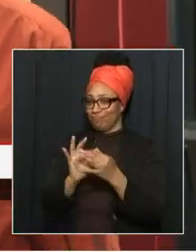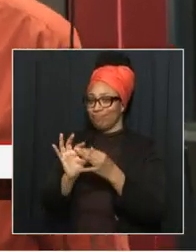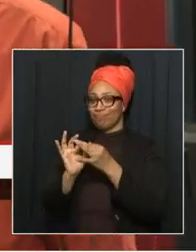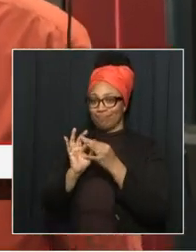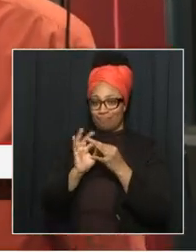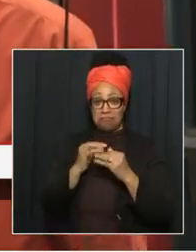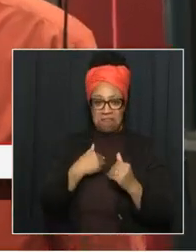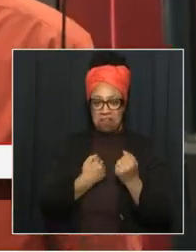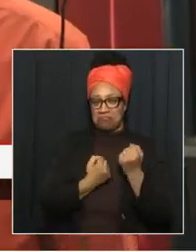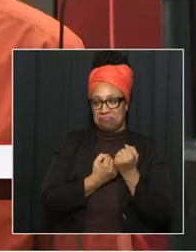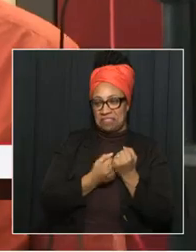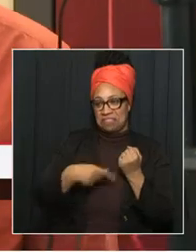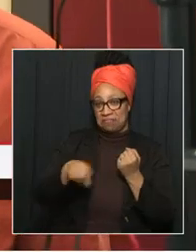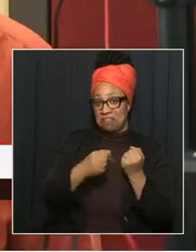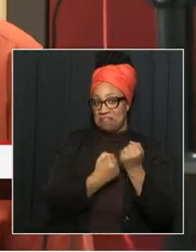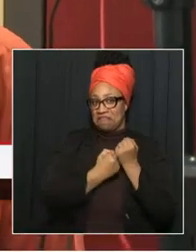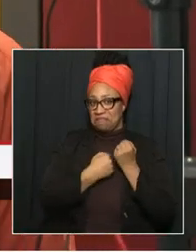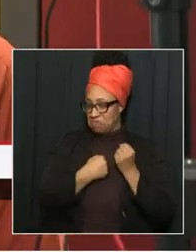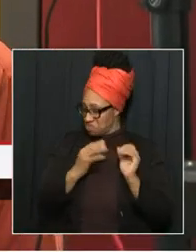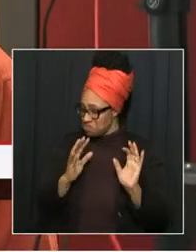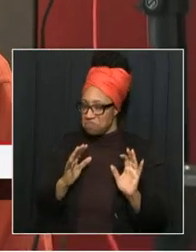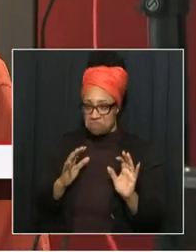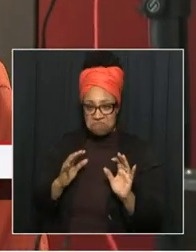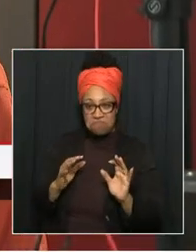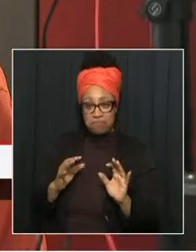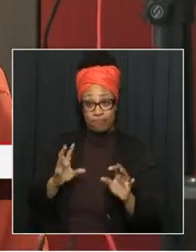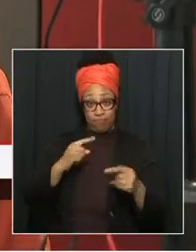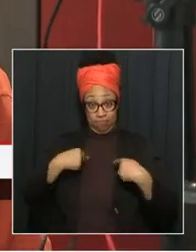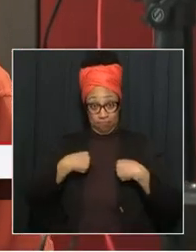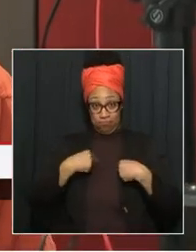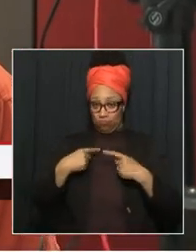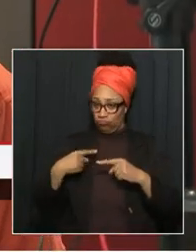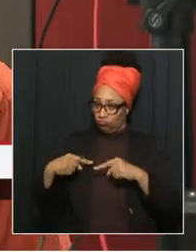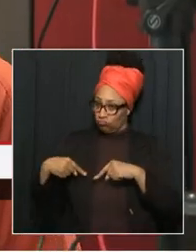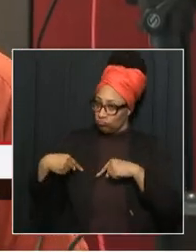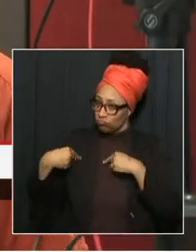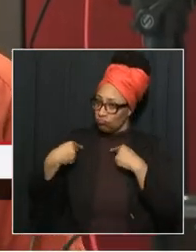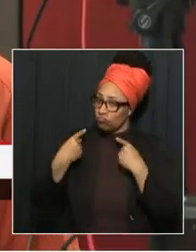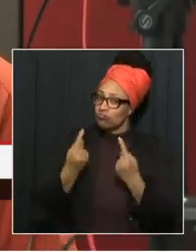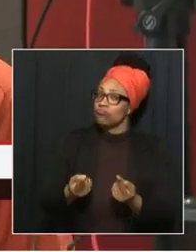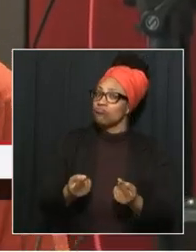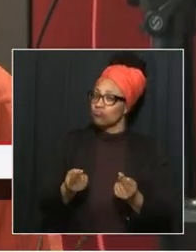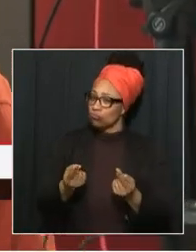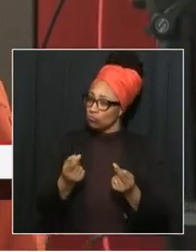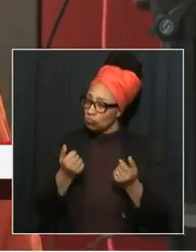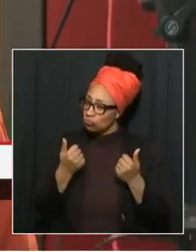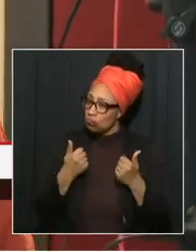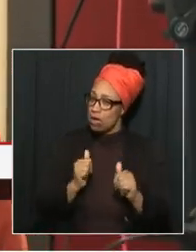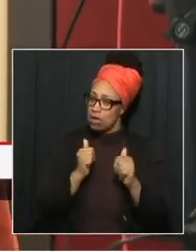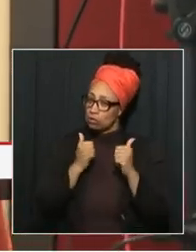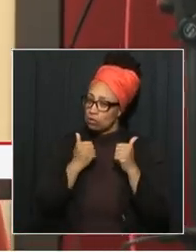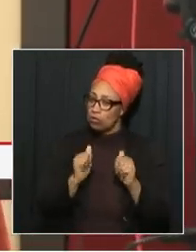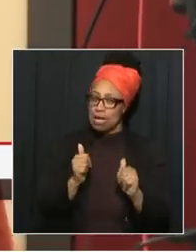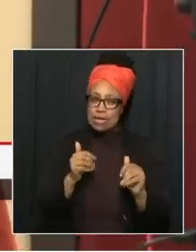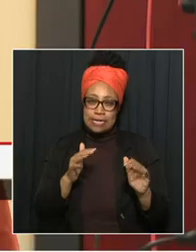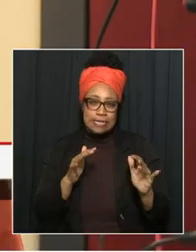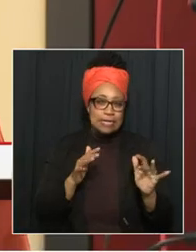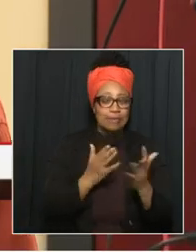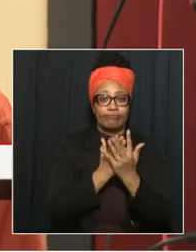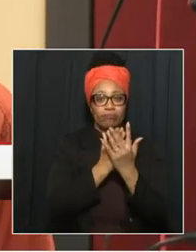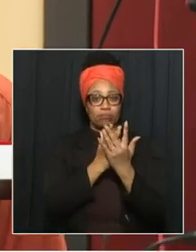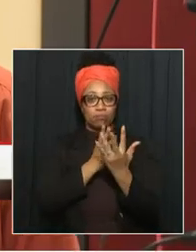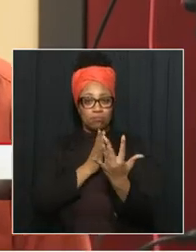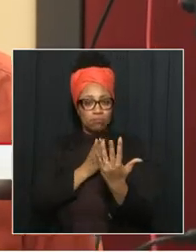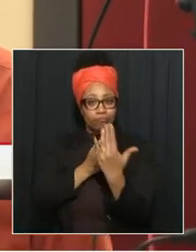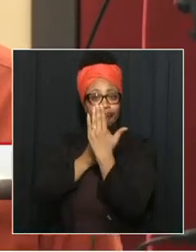to move forward in this position that I'm in, but I'll keep on running into variables as far as getting into a senior